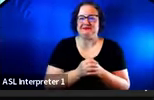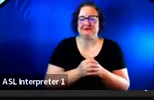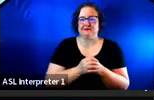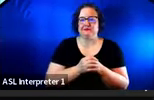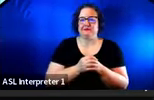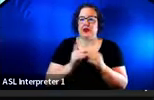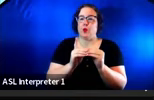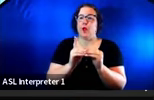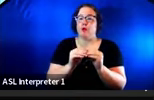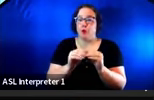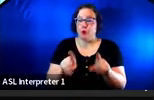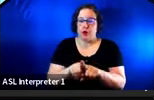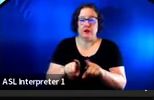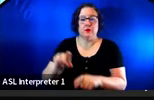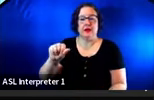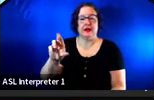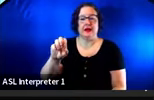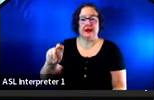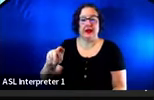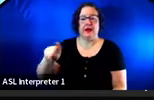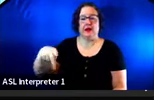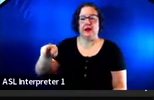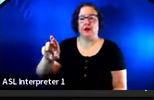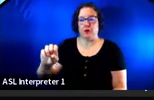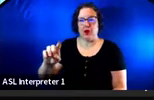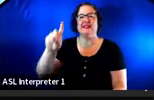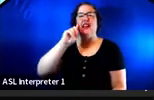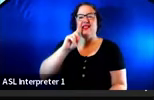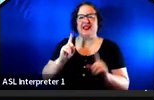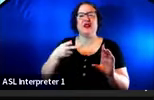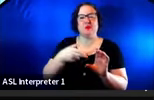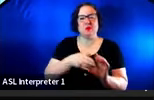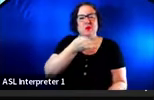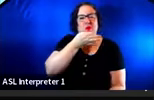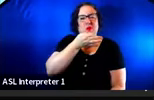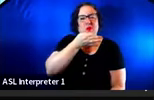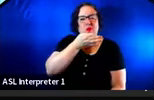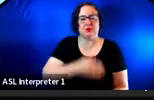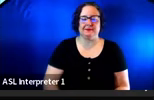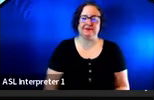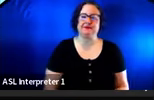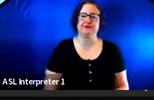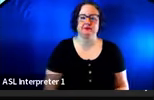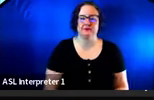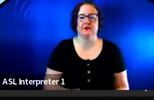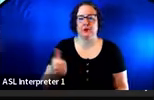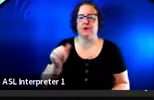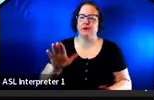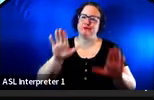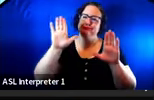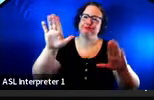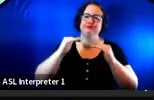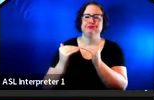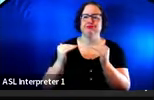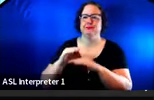have one more as well, Aaron Price. I believe he is still making his way to the call with us here, but he's another one of our stellar peer